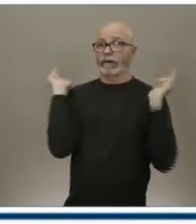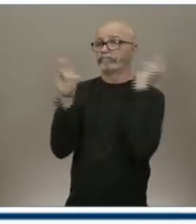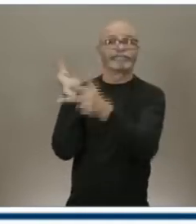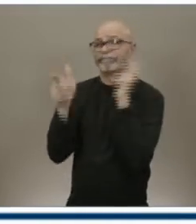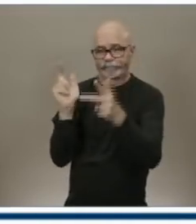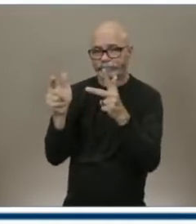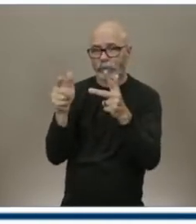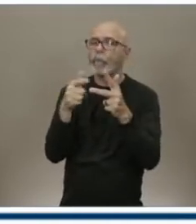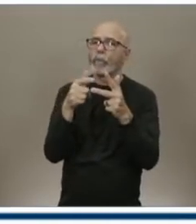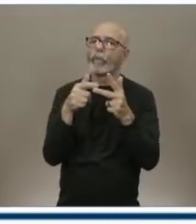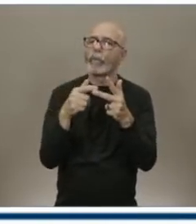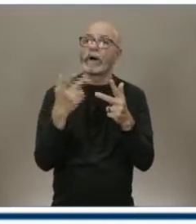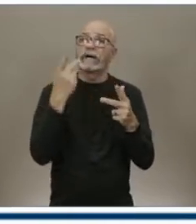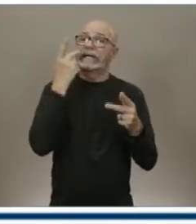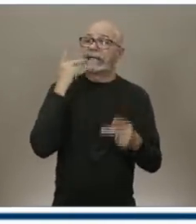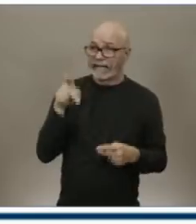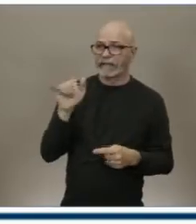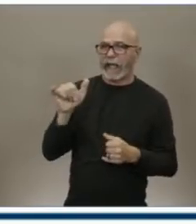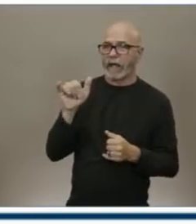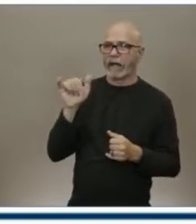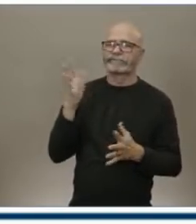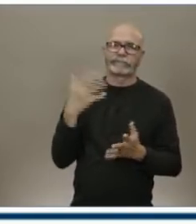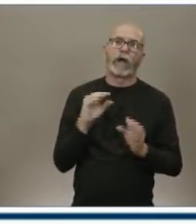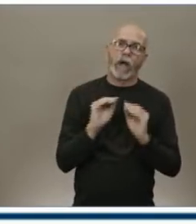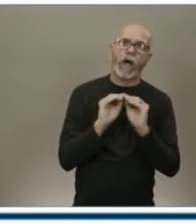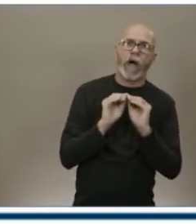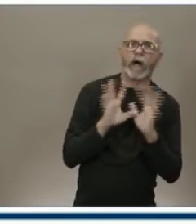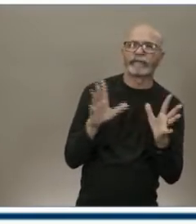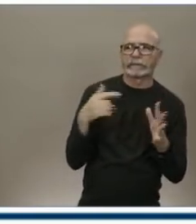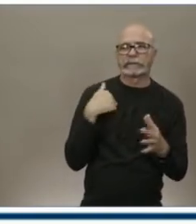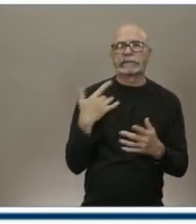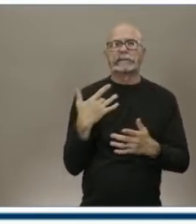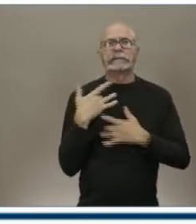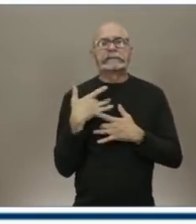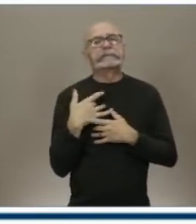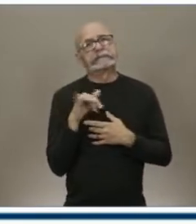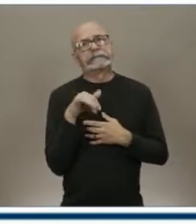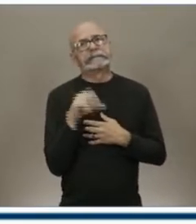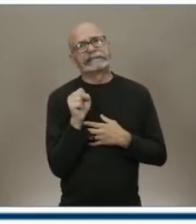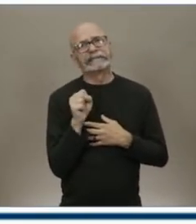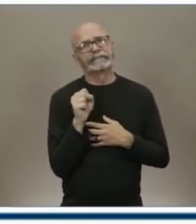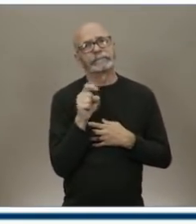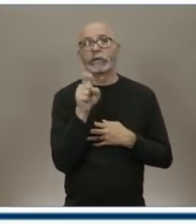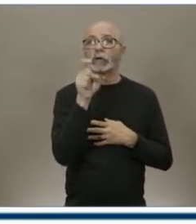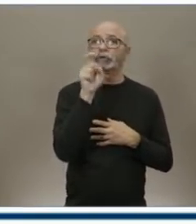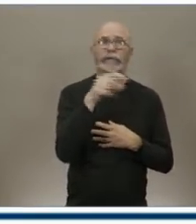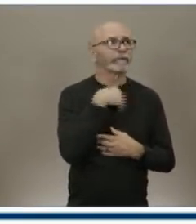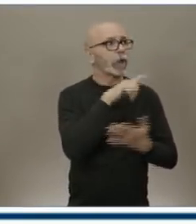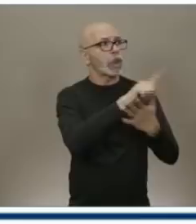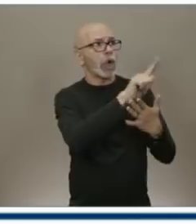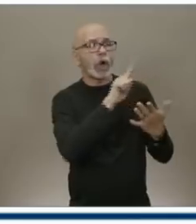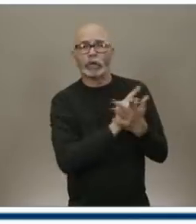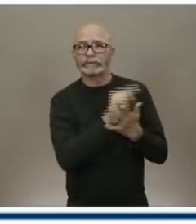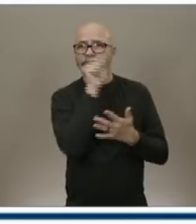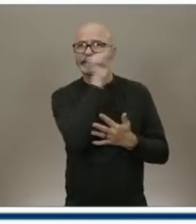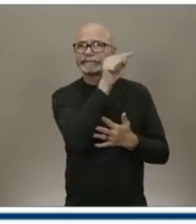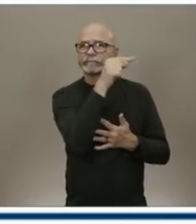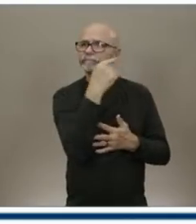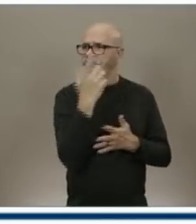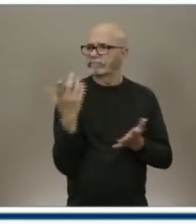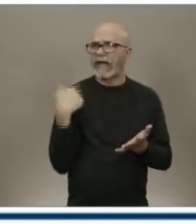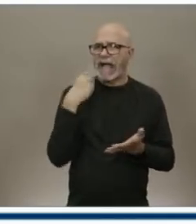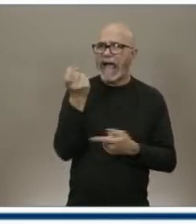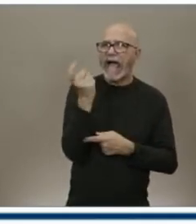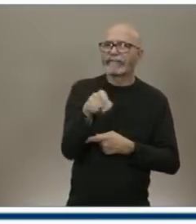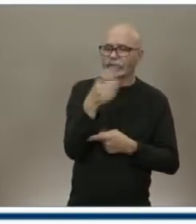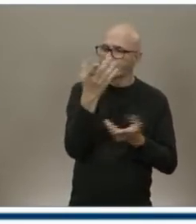obviously concerned, but we have to allow law enforcement to make the decisions they make. We will obviously look